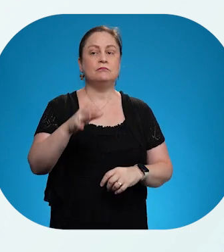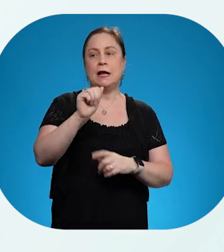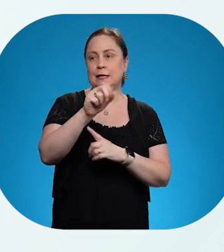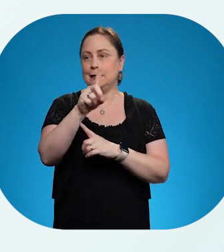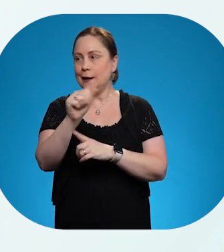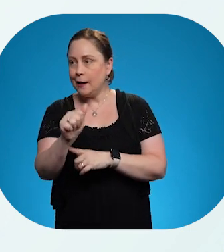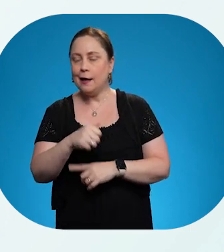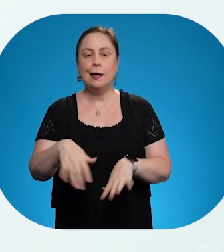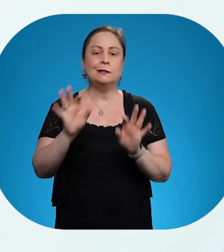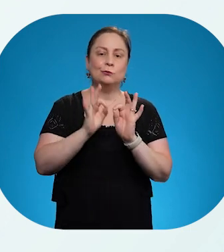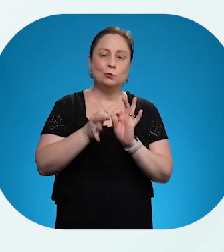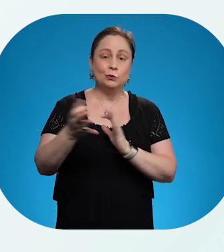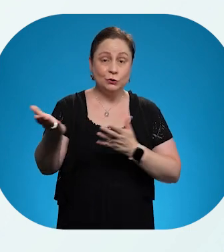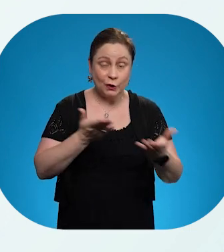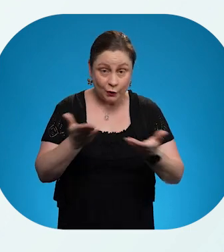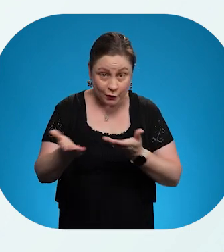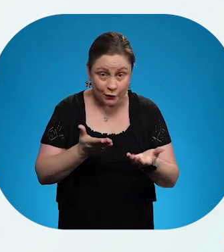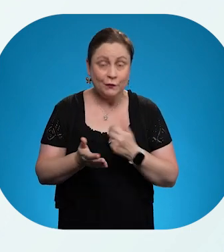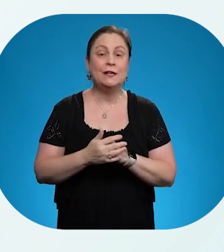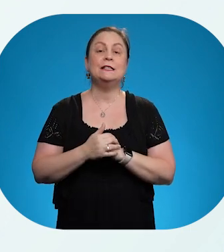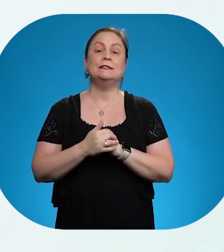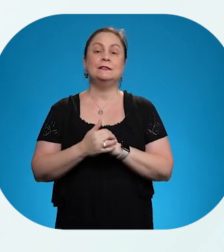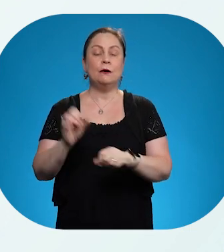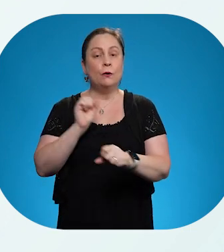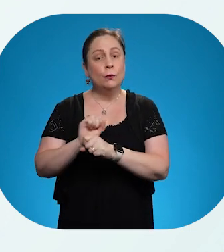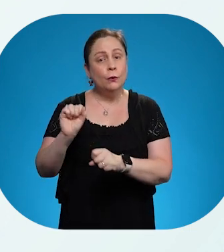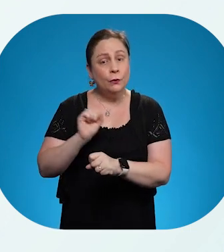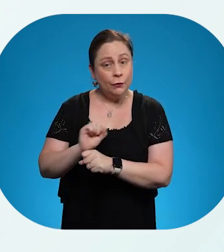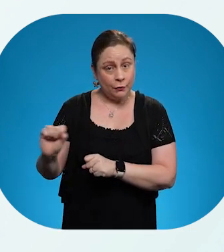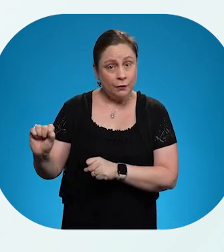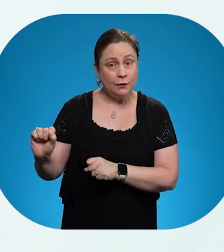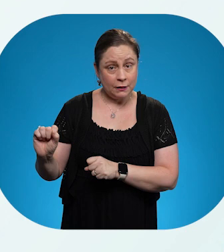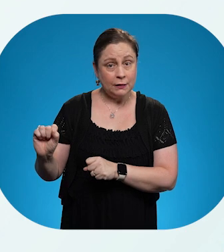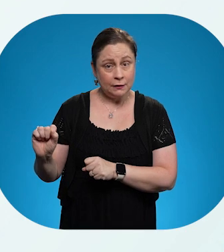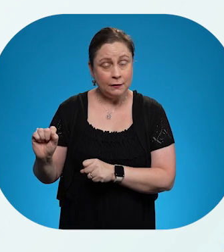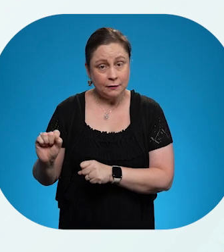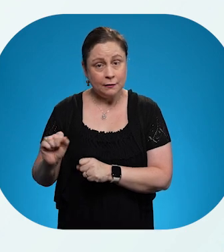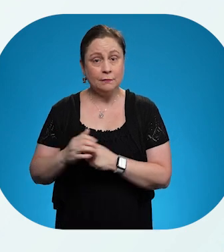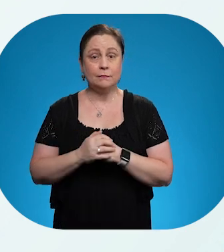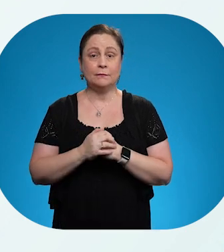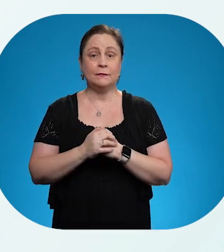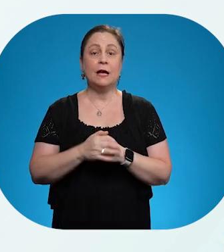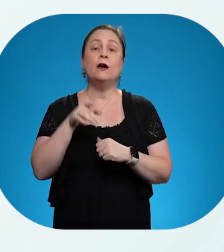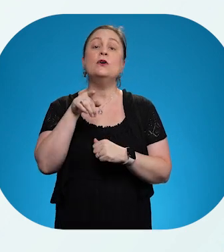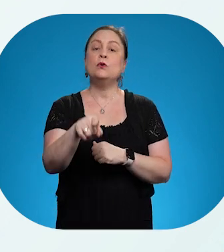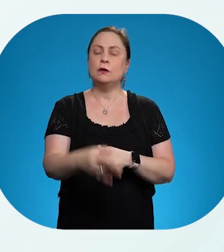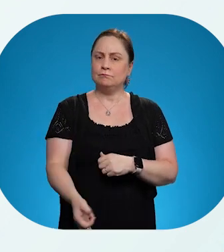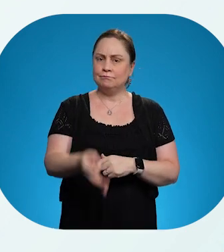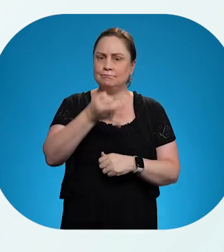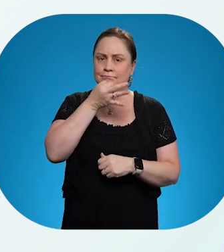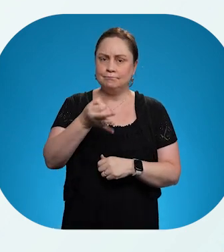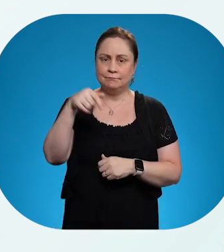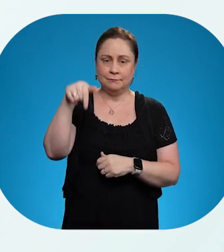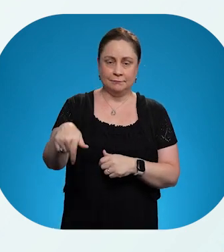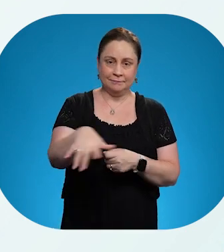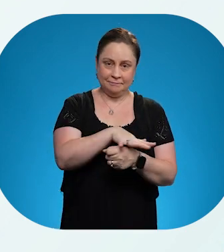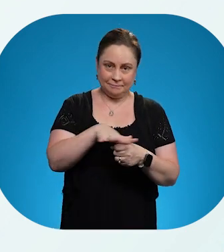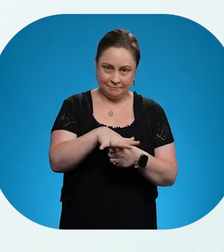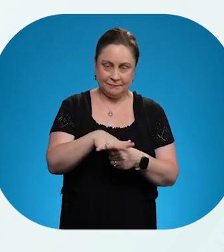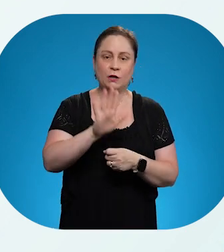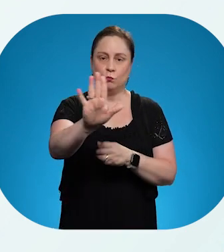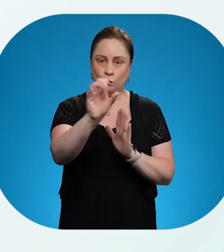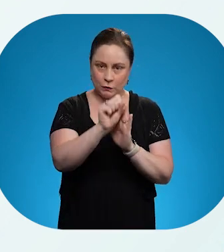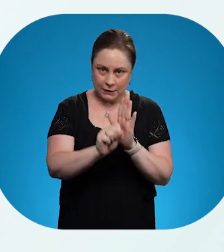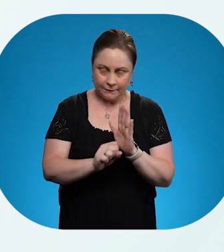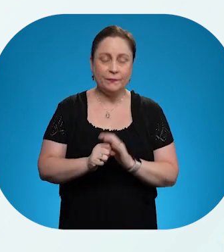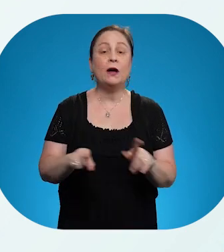and interpreter services, and for working with Centers for Independent Living, because we know you are experts in this space.